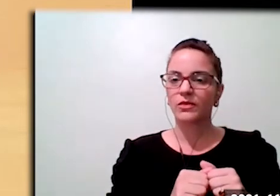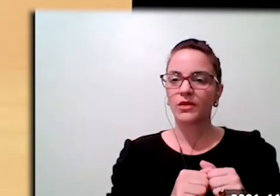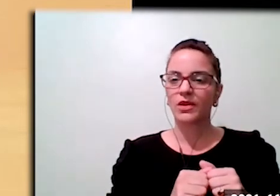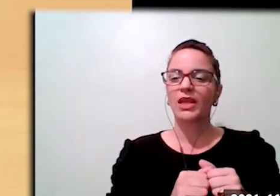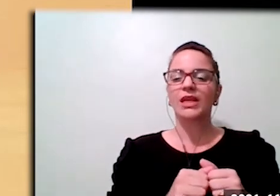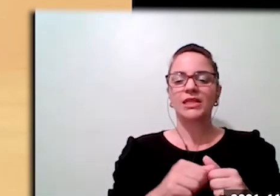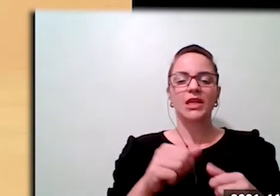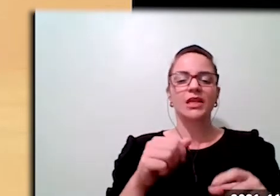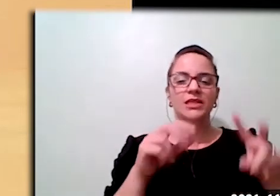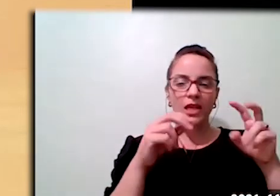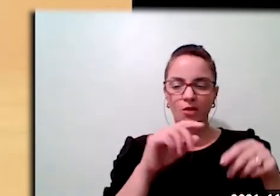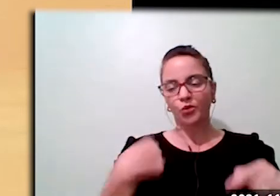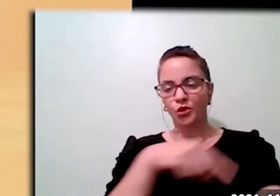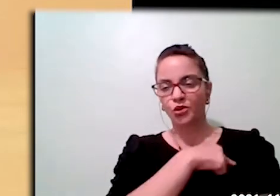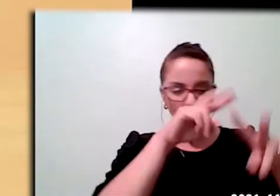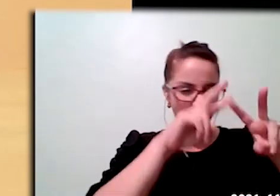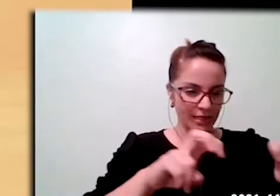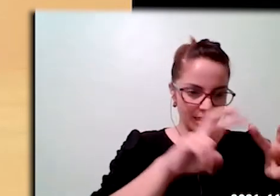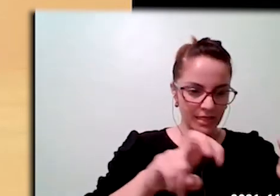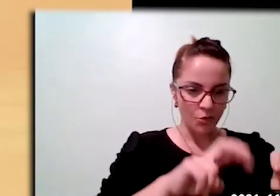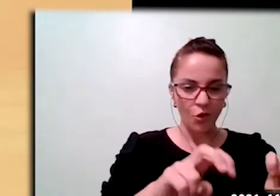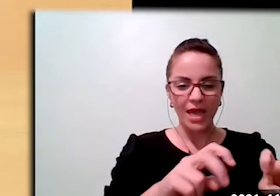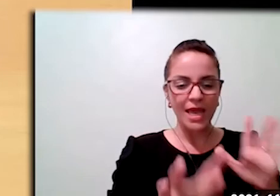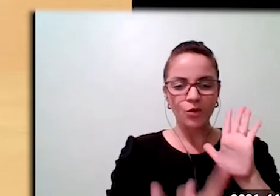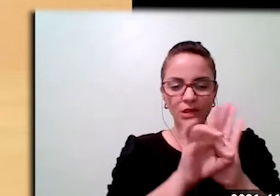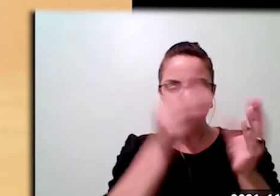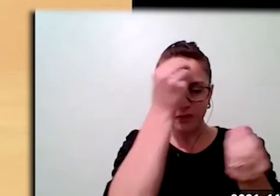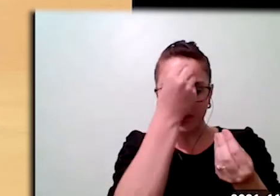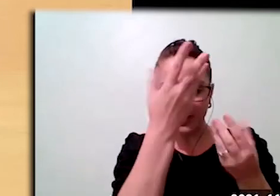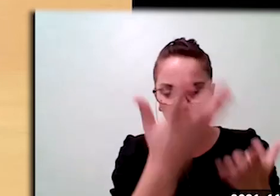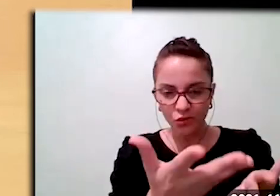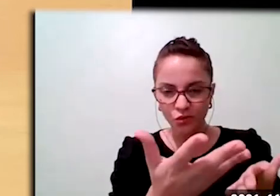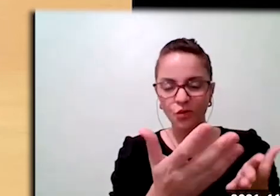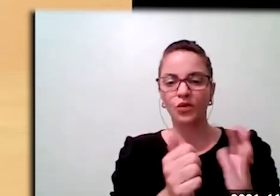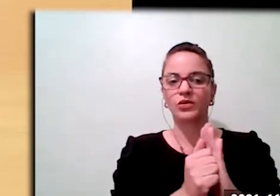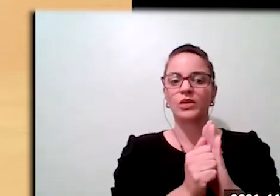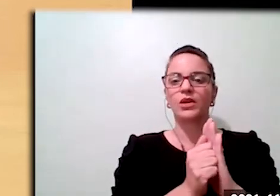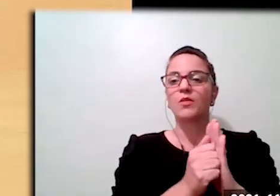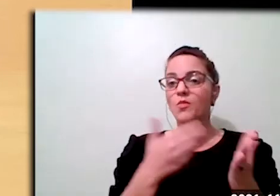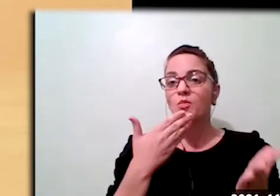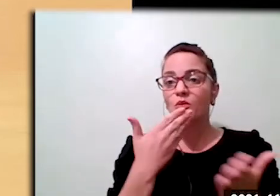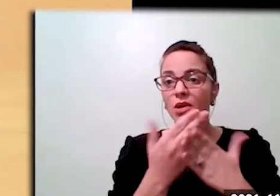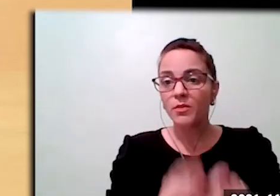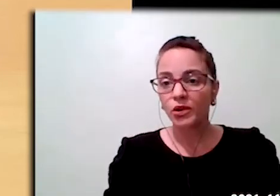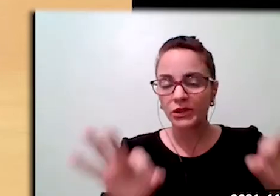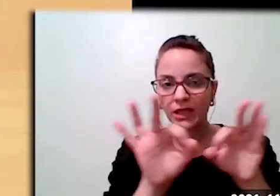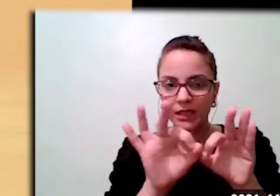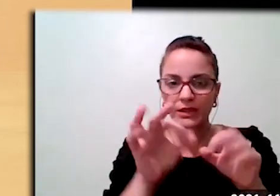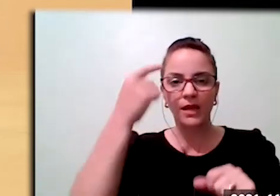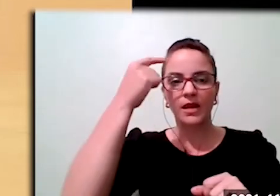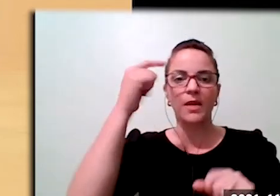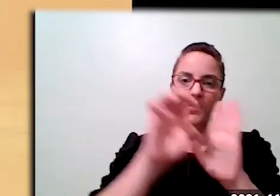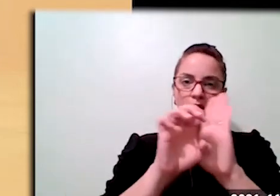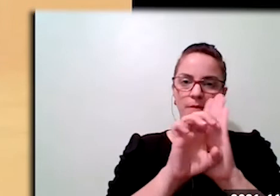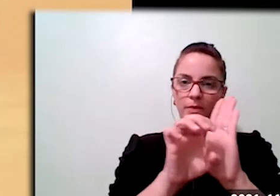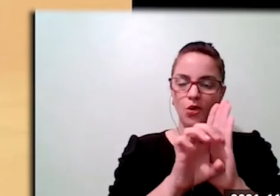useful in the Habsher collection in the Library of Congress, the Archivo Digital Nacional, Lex